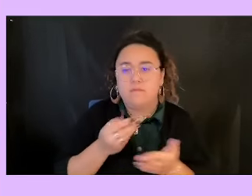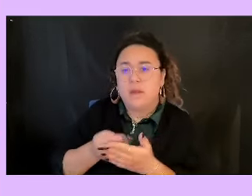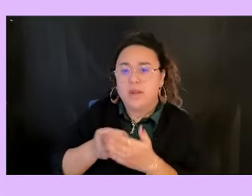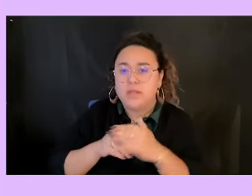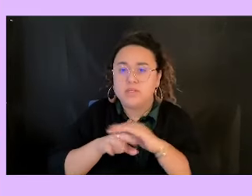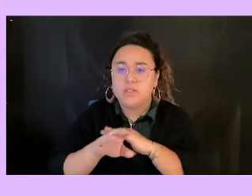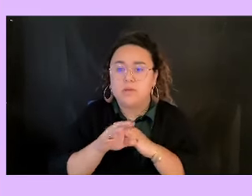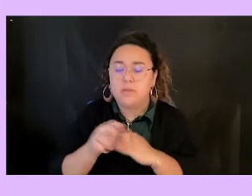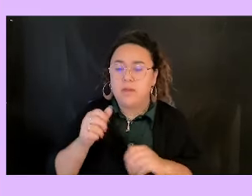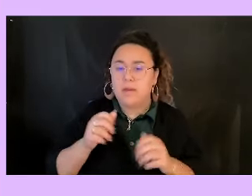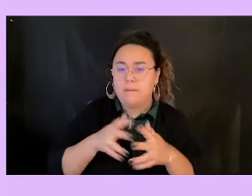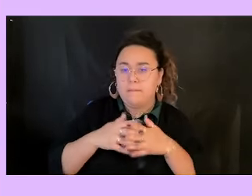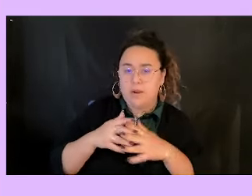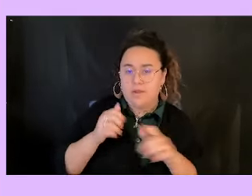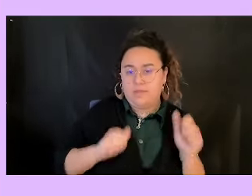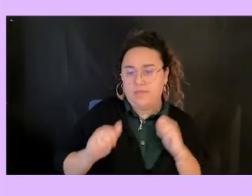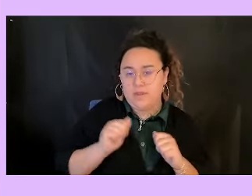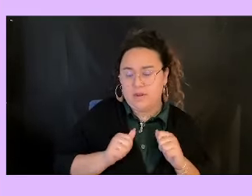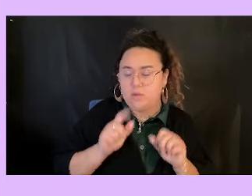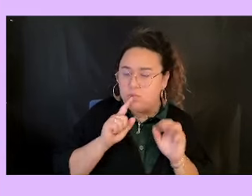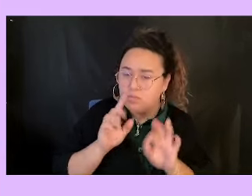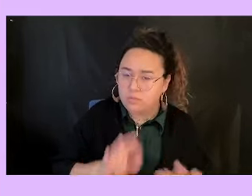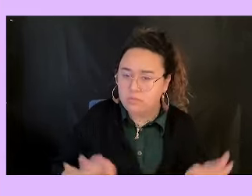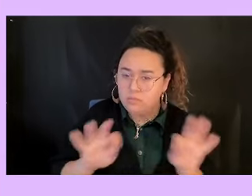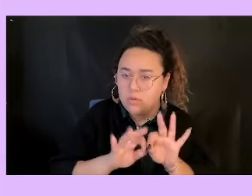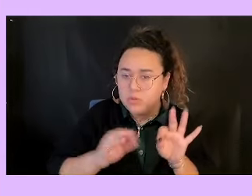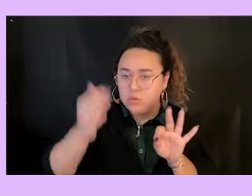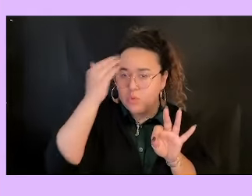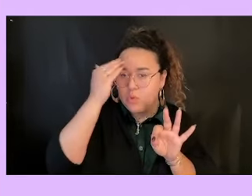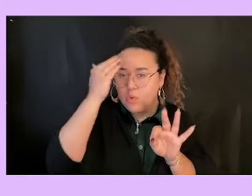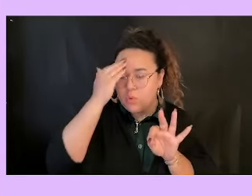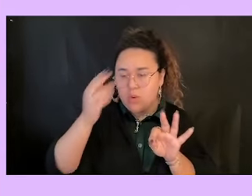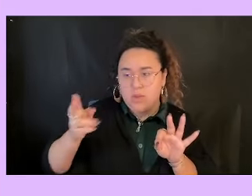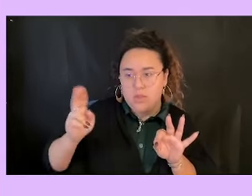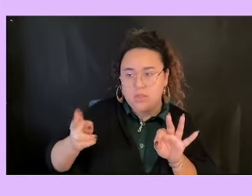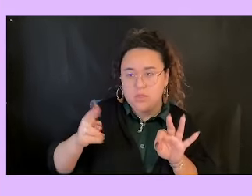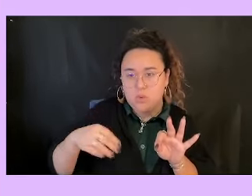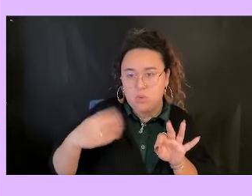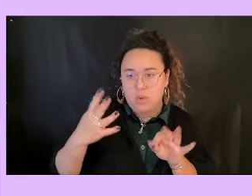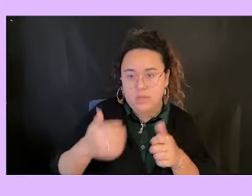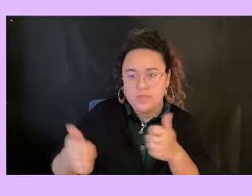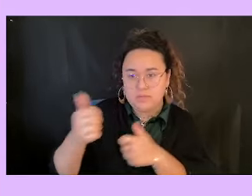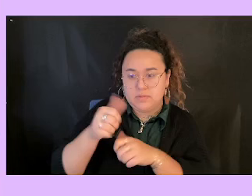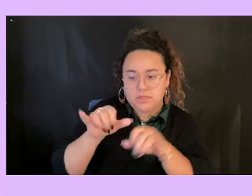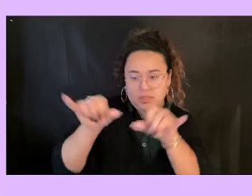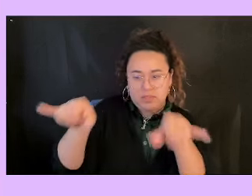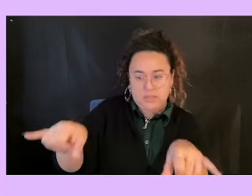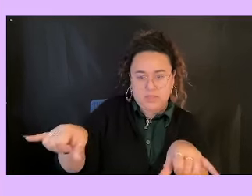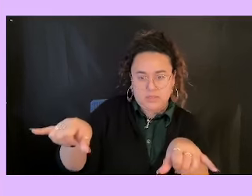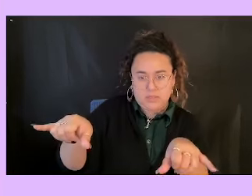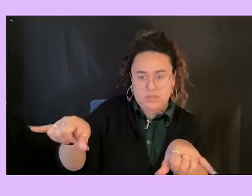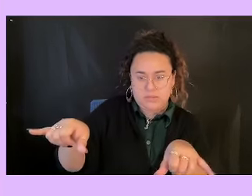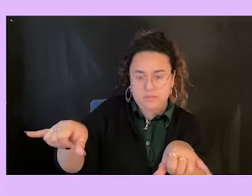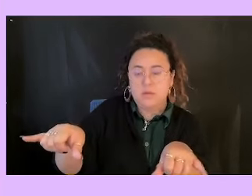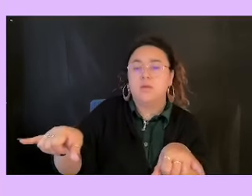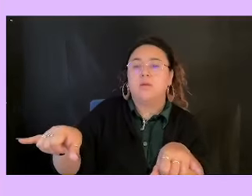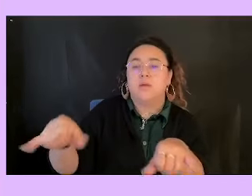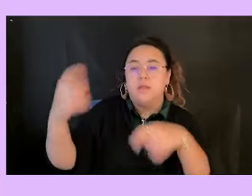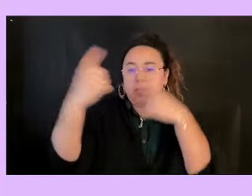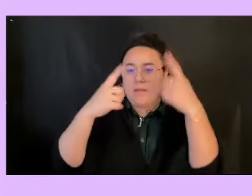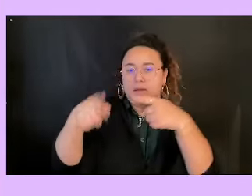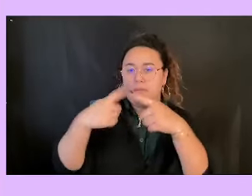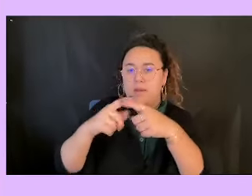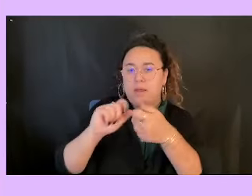American theater, it was also very important to note what is historically a white supremacist system, to really think about how do